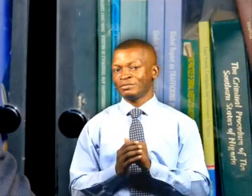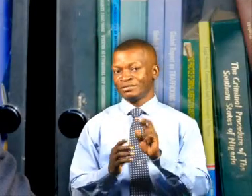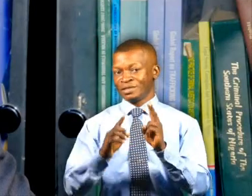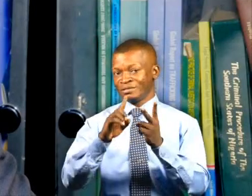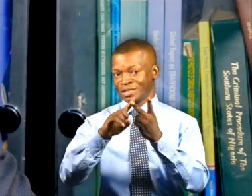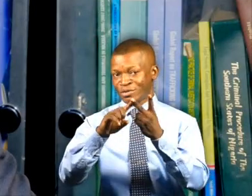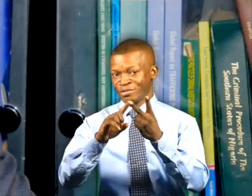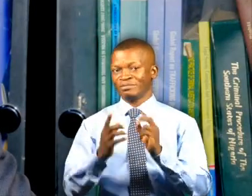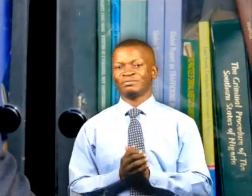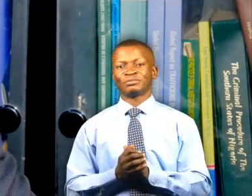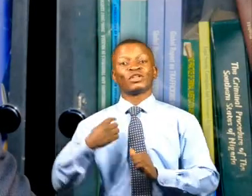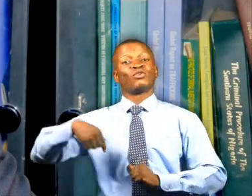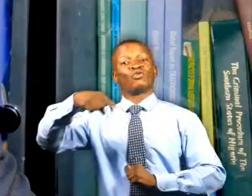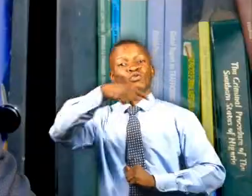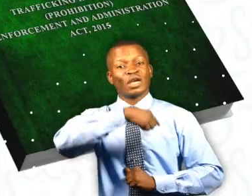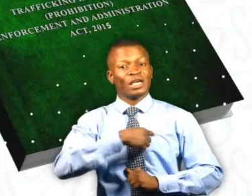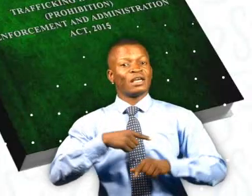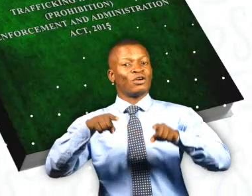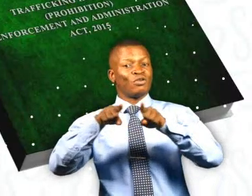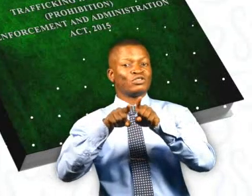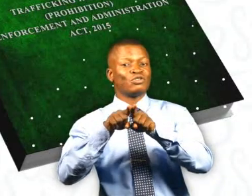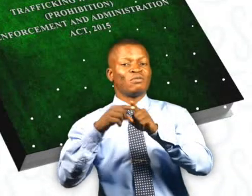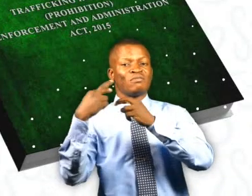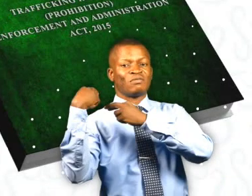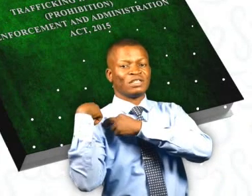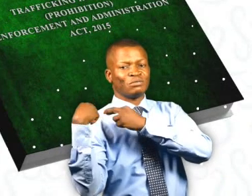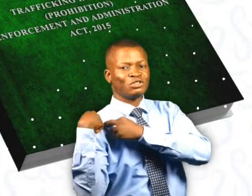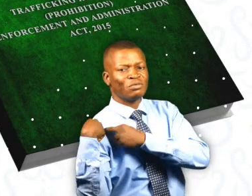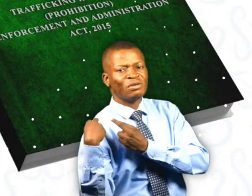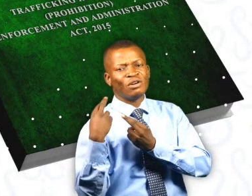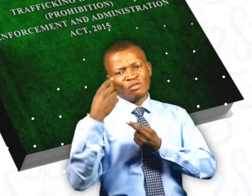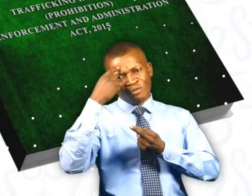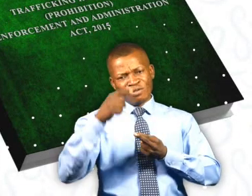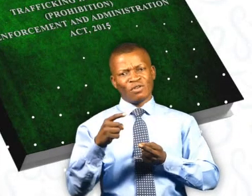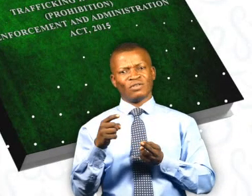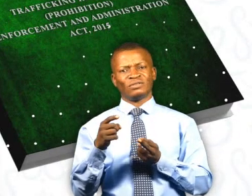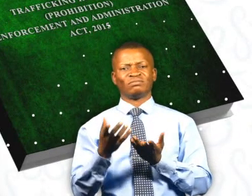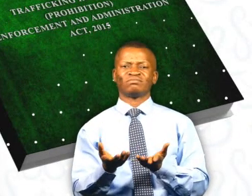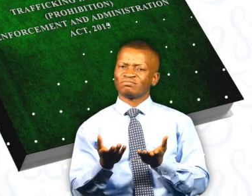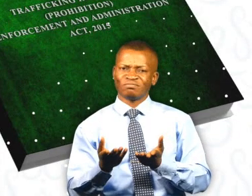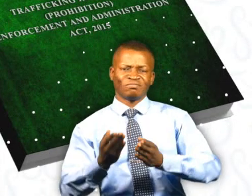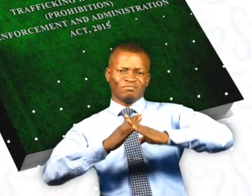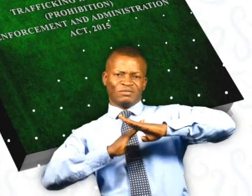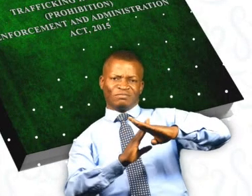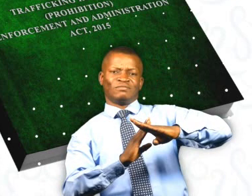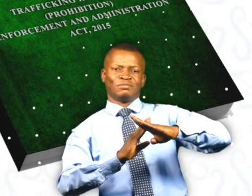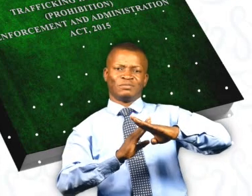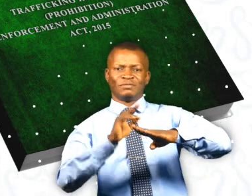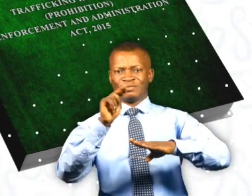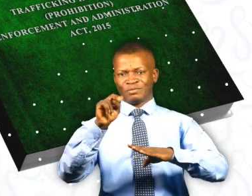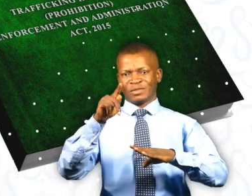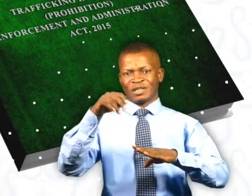number one. Number two, we are also responsible for defending the agency